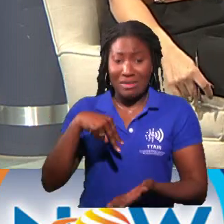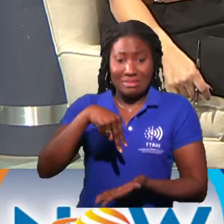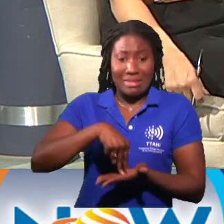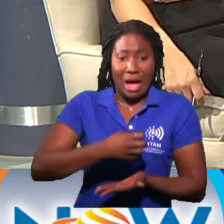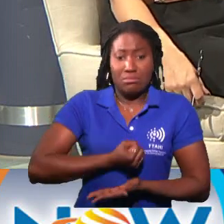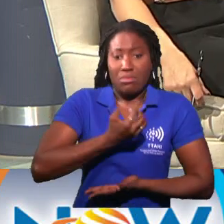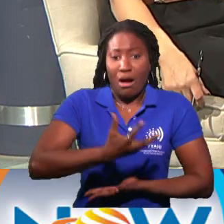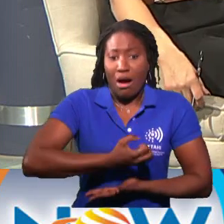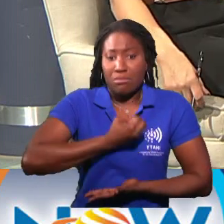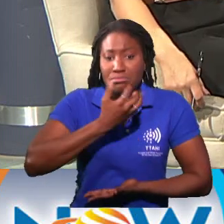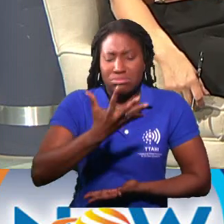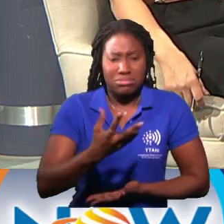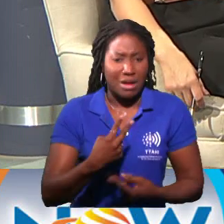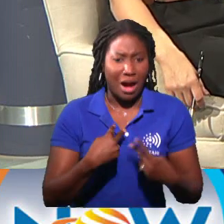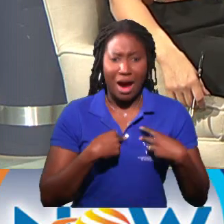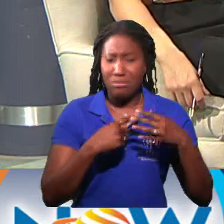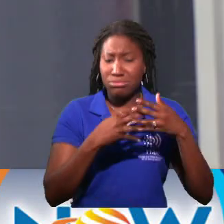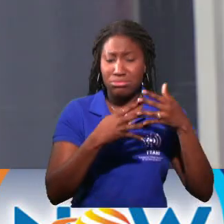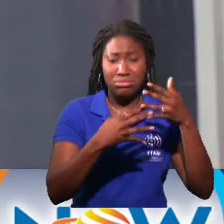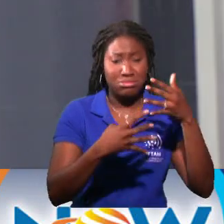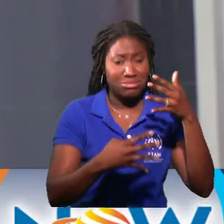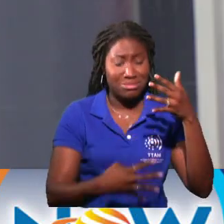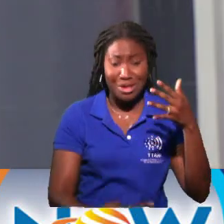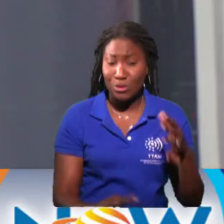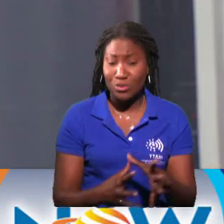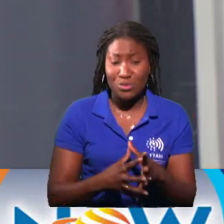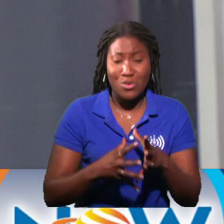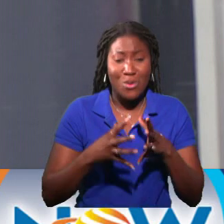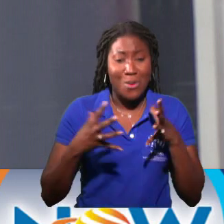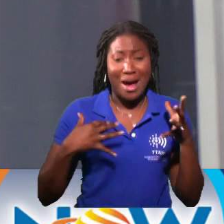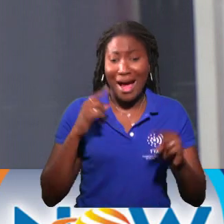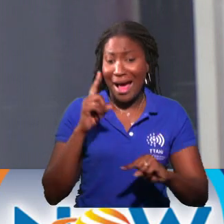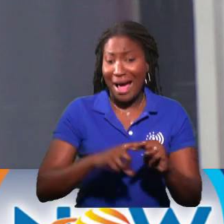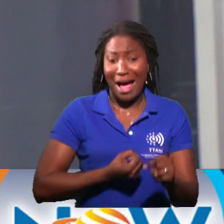I give you anything more, I'll be overwhelming you. It's just, and I'm sure I've